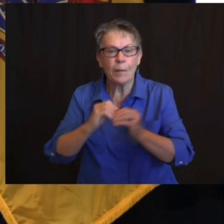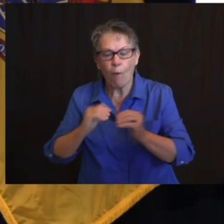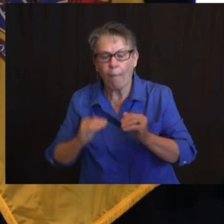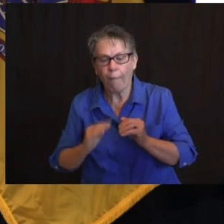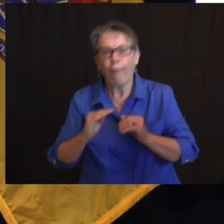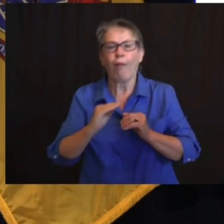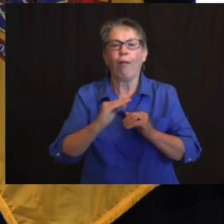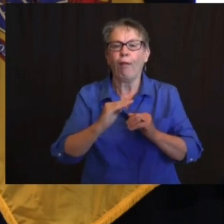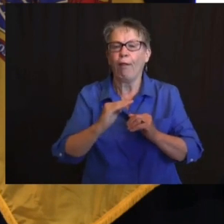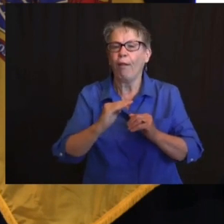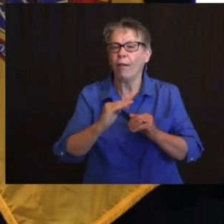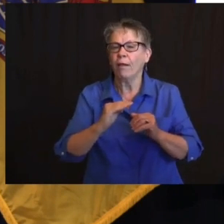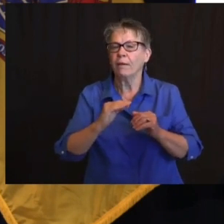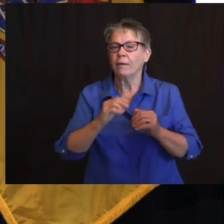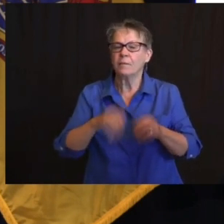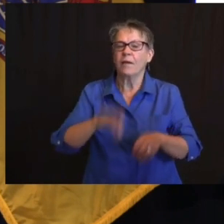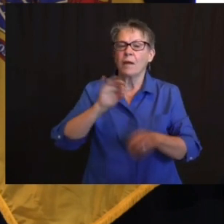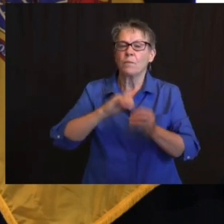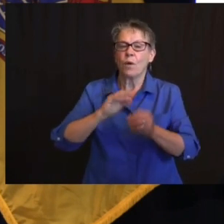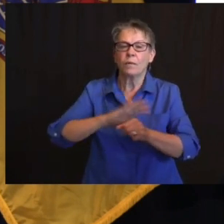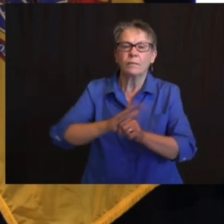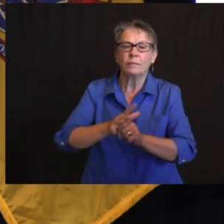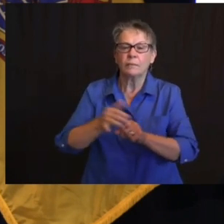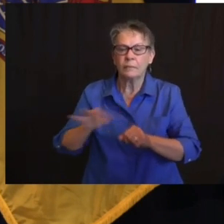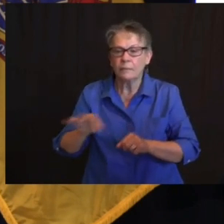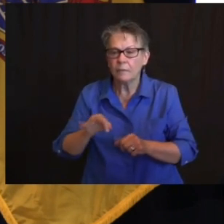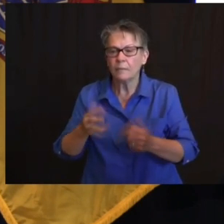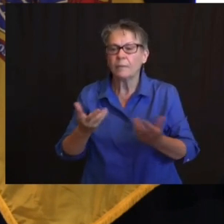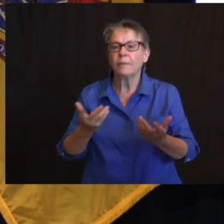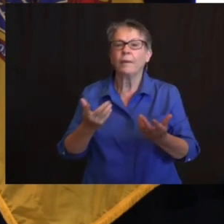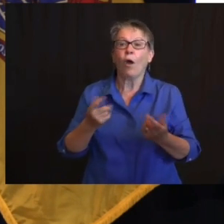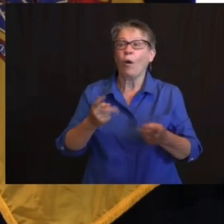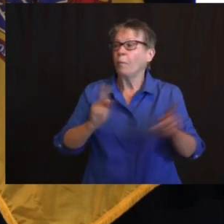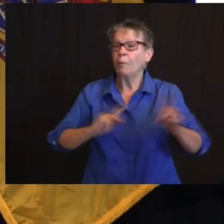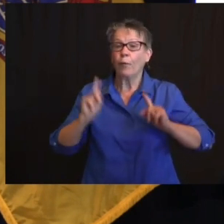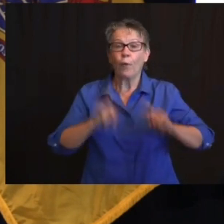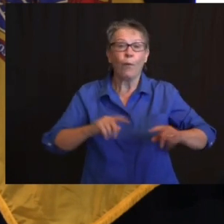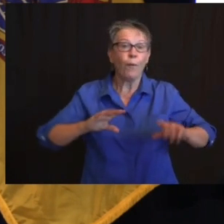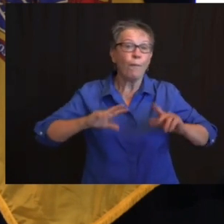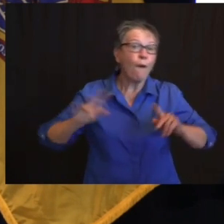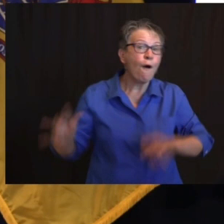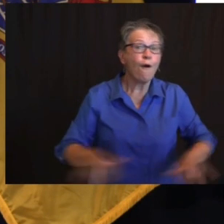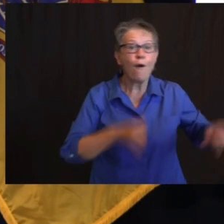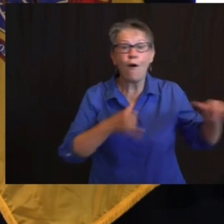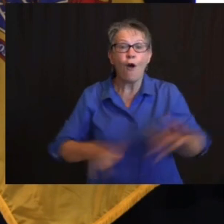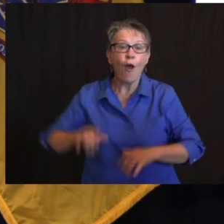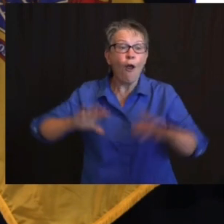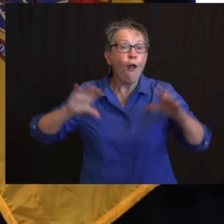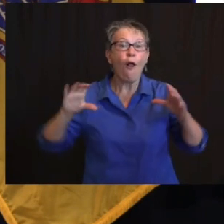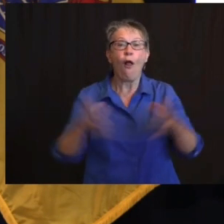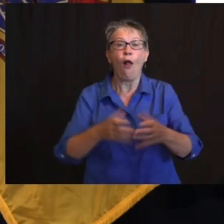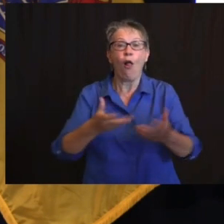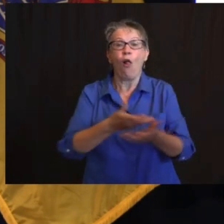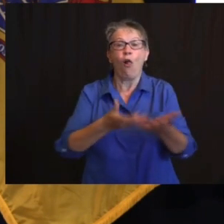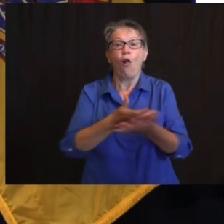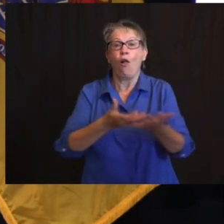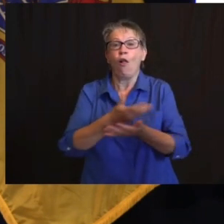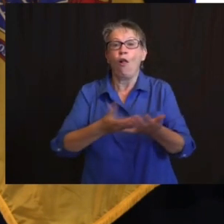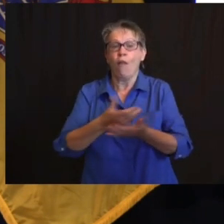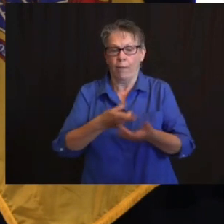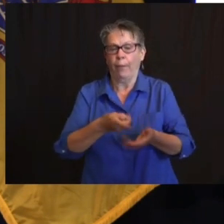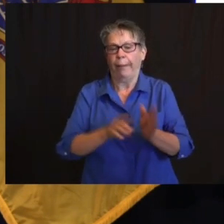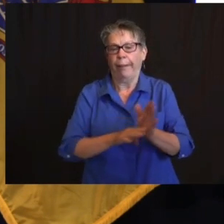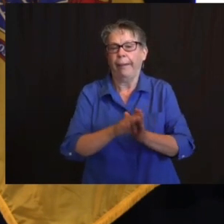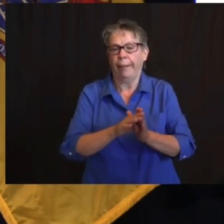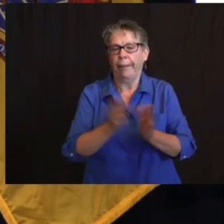going on more wider in the community where spread is continuing. So as the governor said, we don't look at any one day or any one